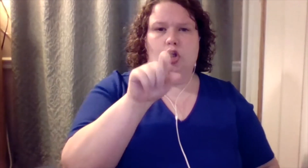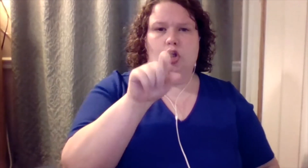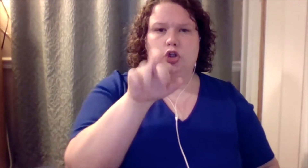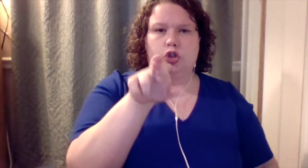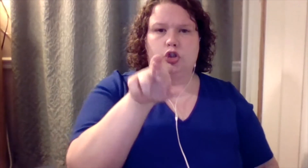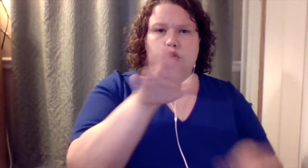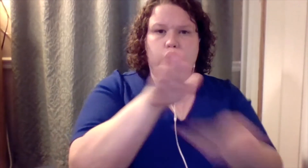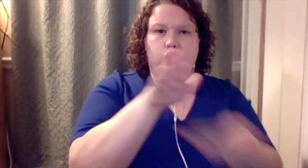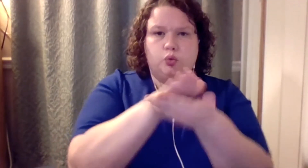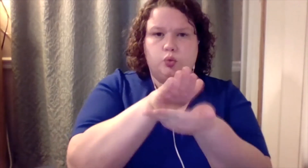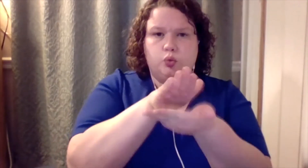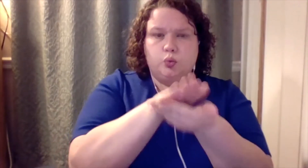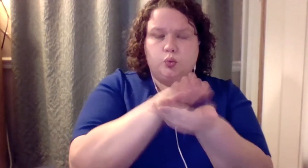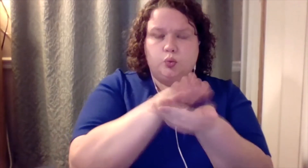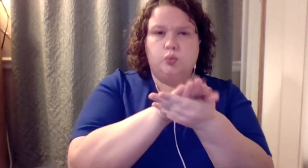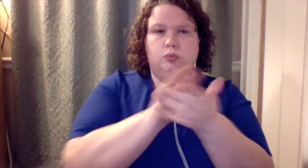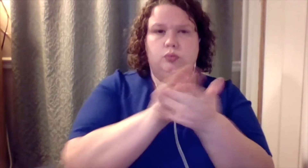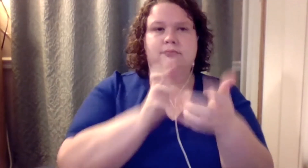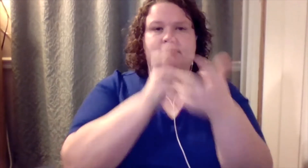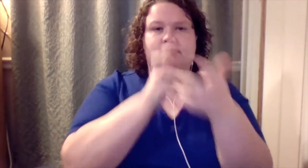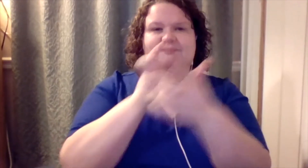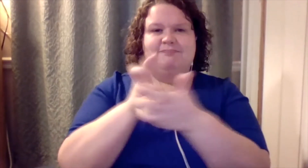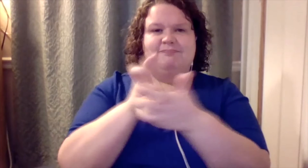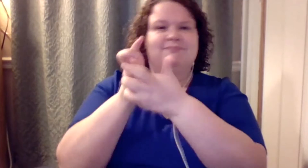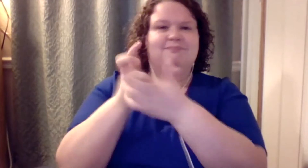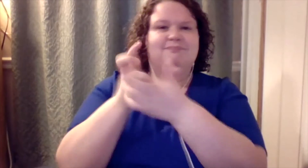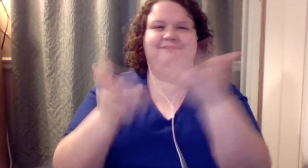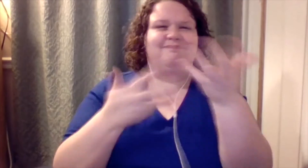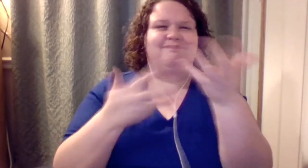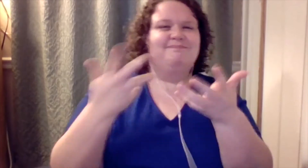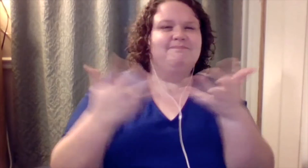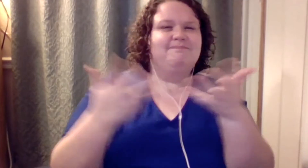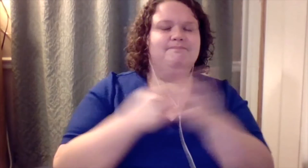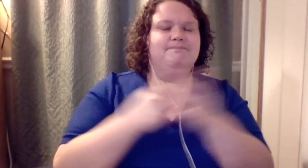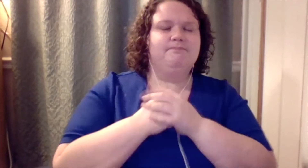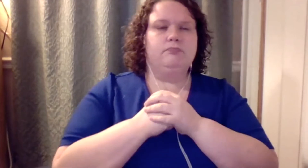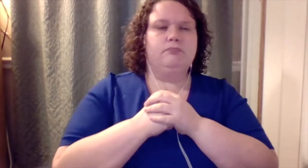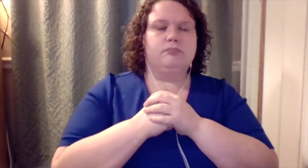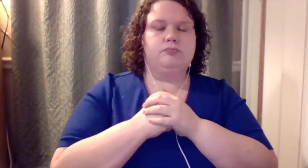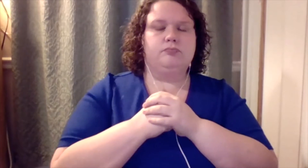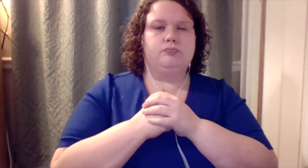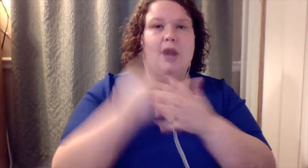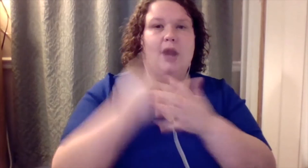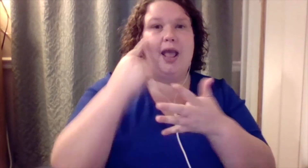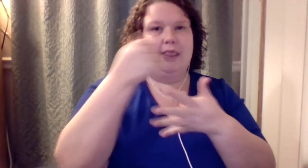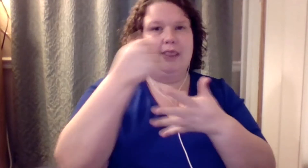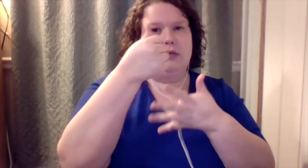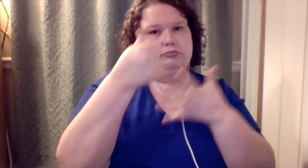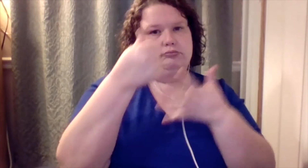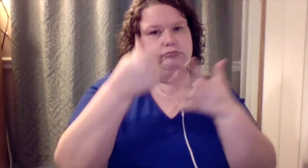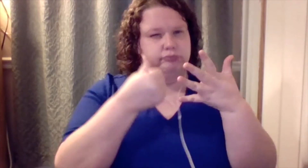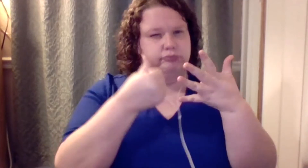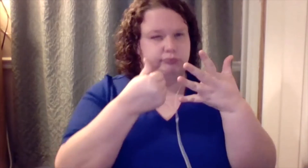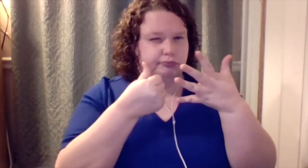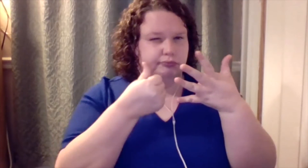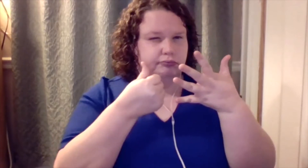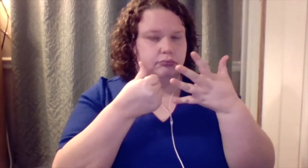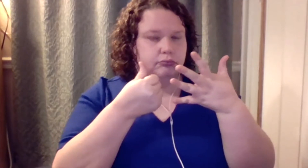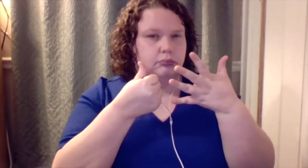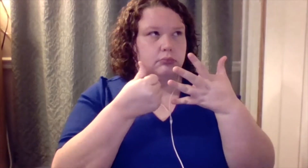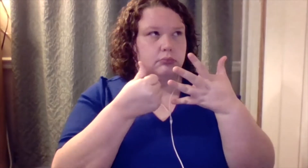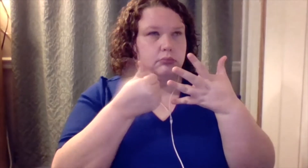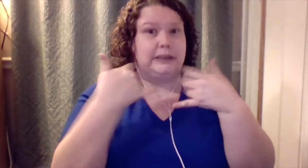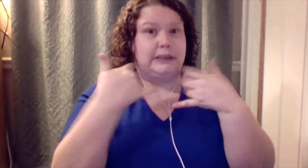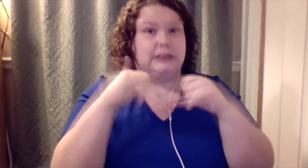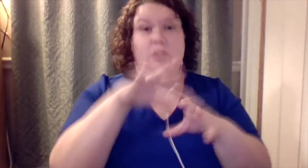I think that's further down the list. It is a factor,